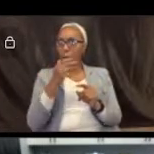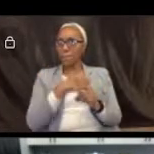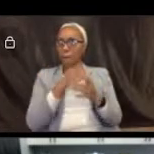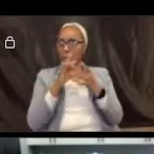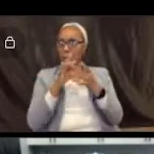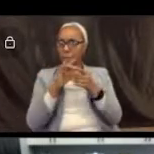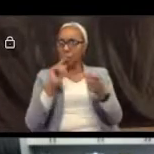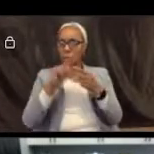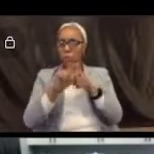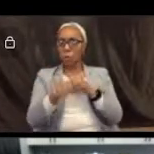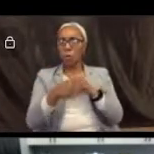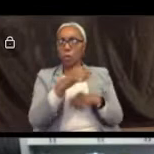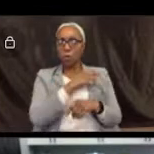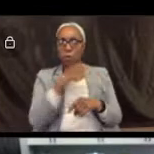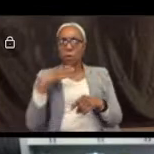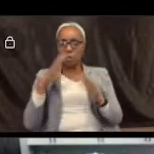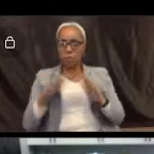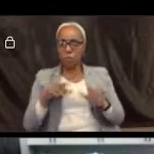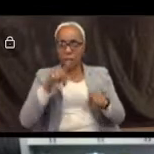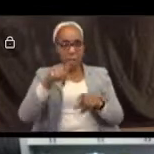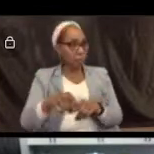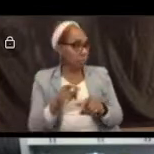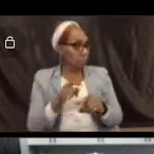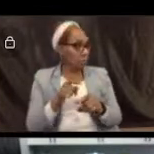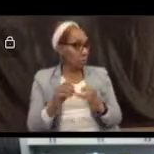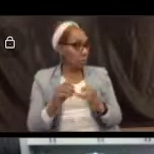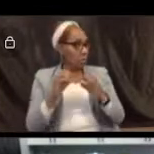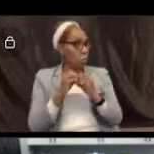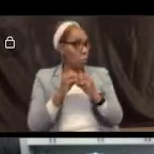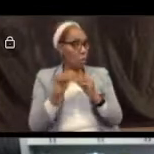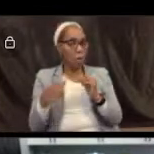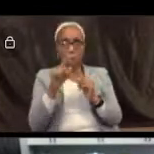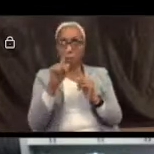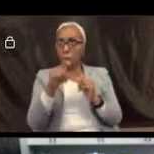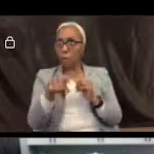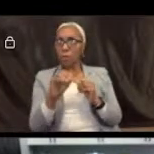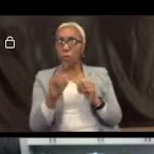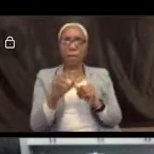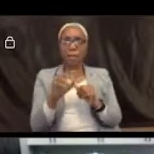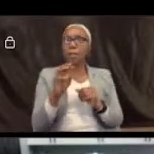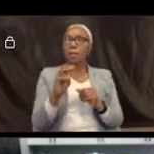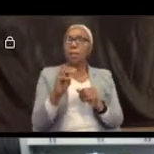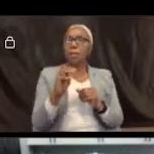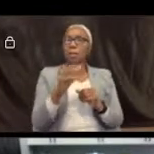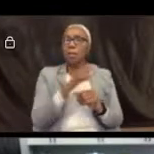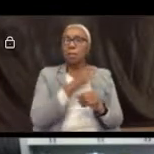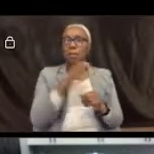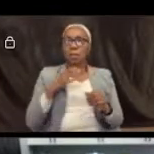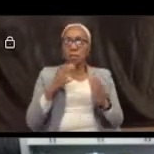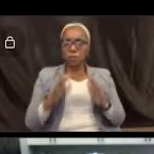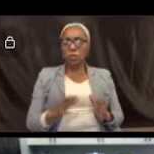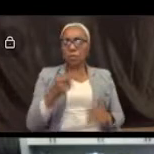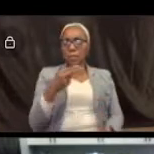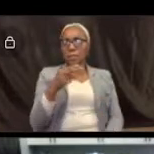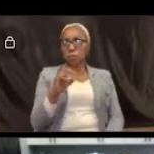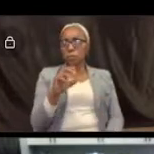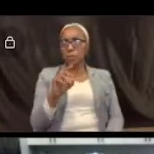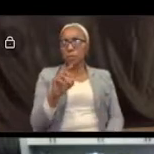Okay. Any other questions? Ms. Hodge has. Ms. Hodge? Yes, Commissioner